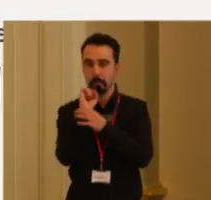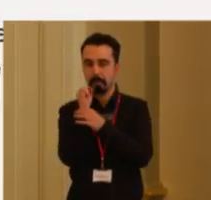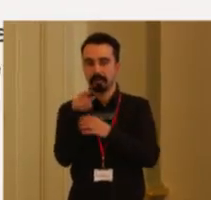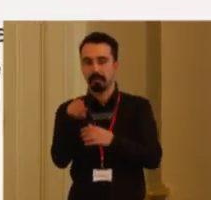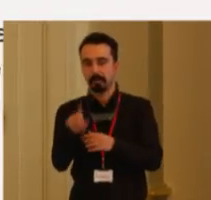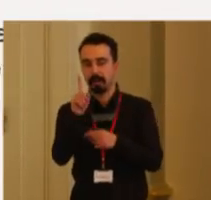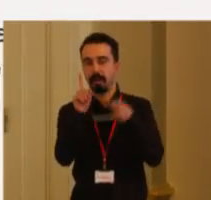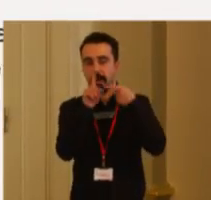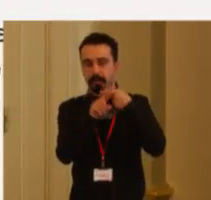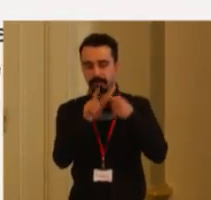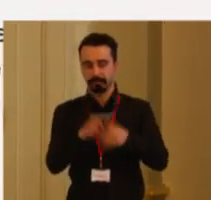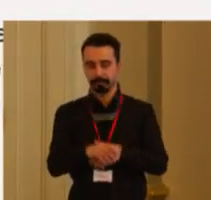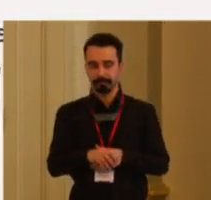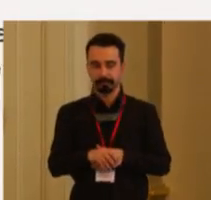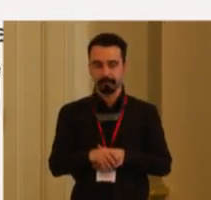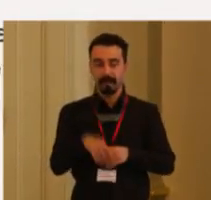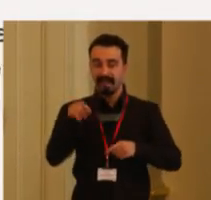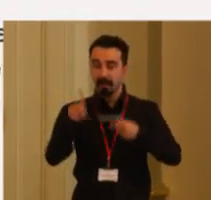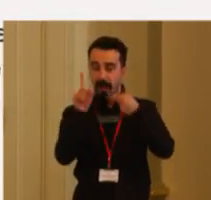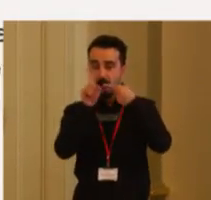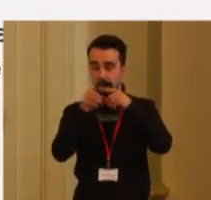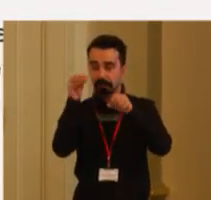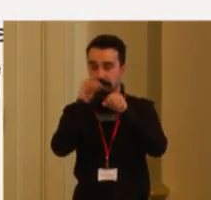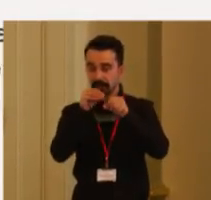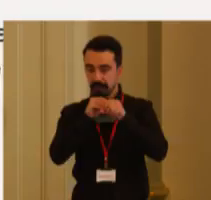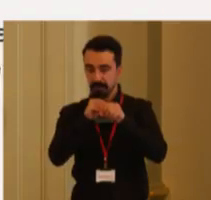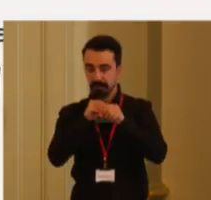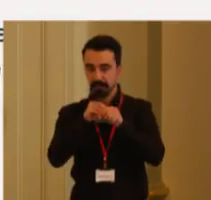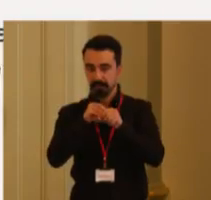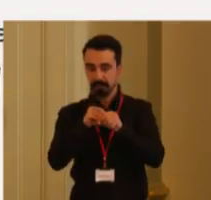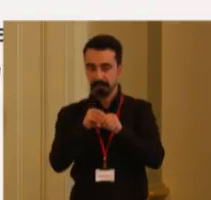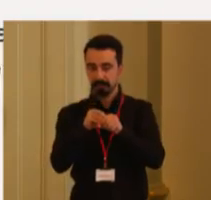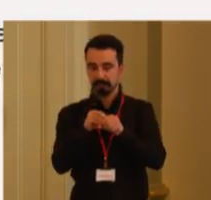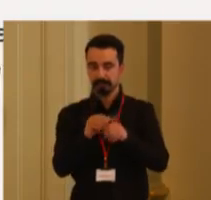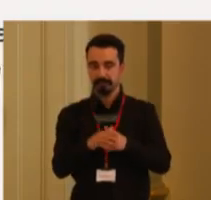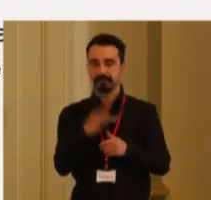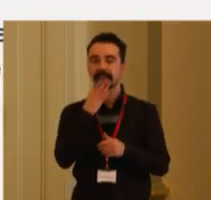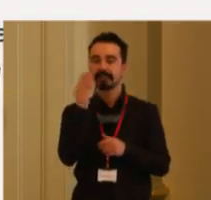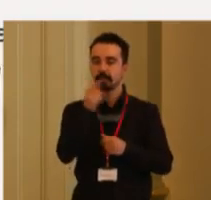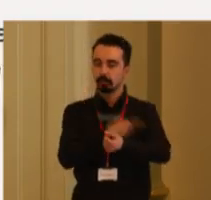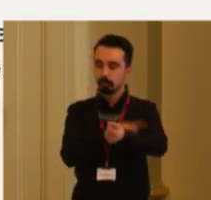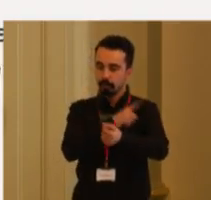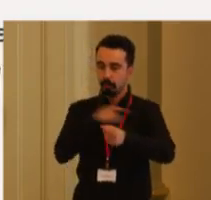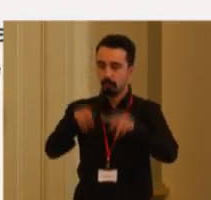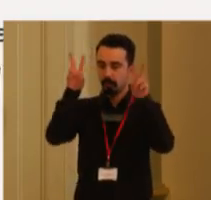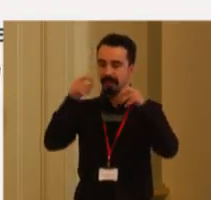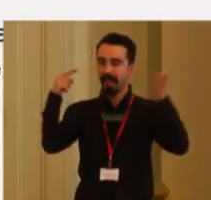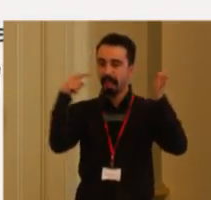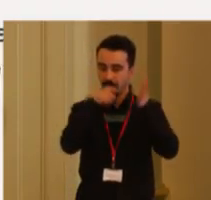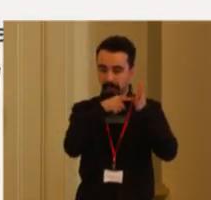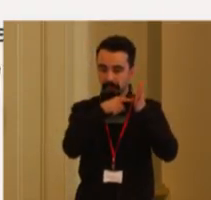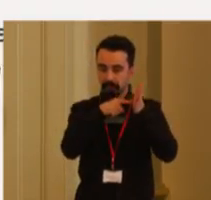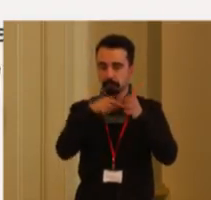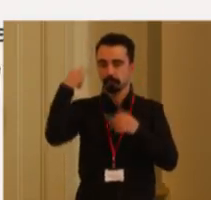some skills and capabilities from birth or nurtured afterwards seem to be important factors as well. And all of